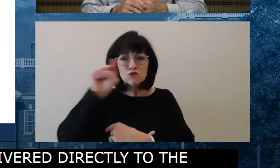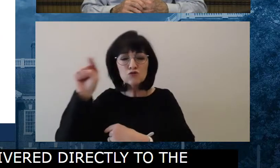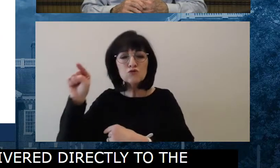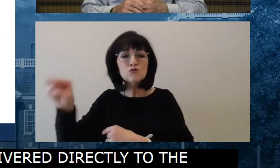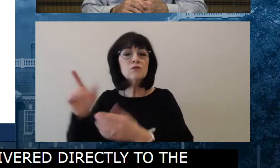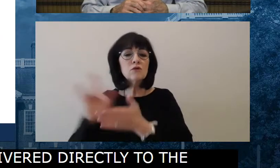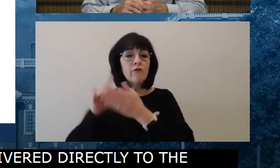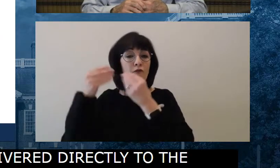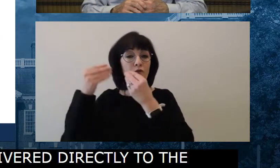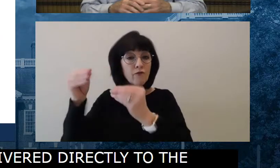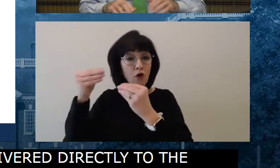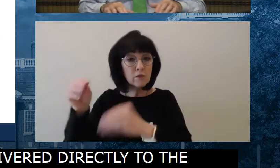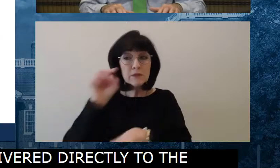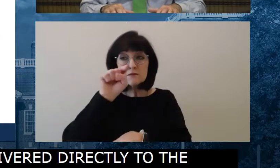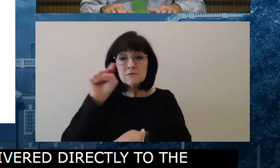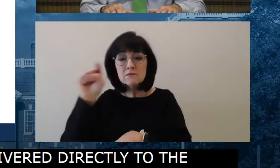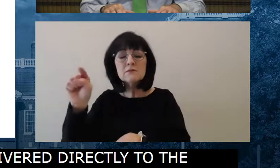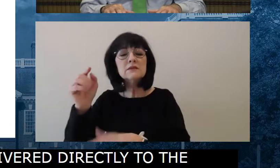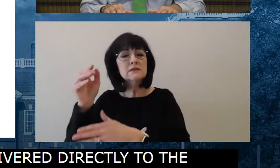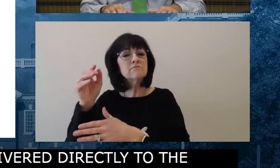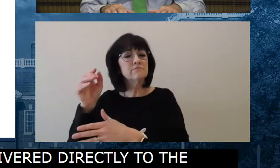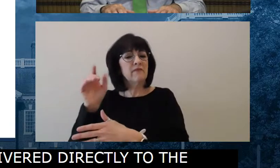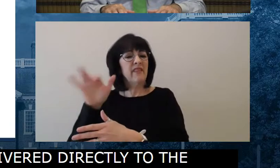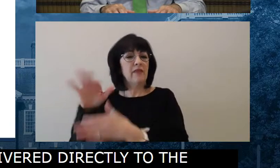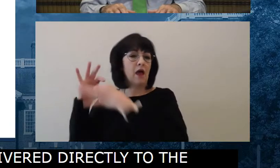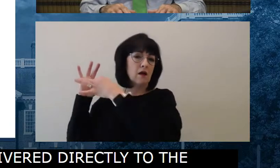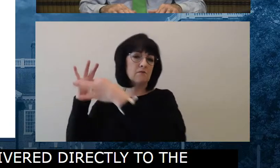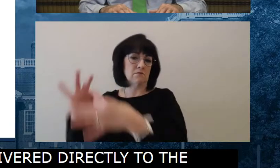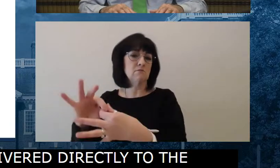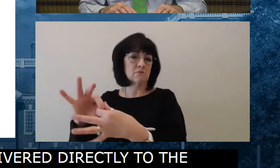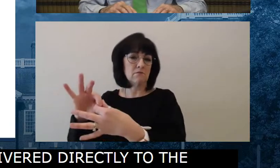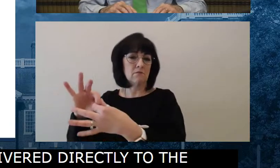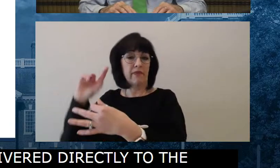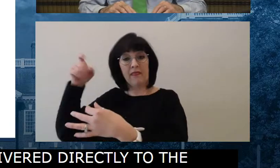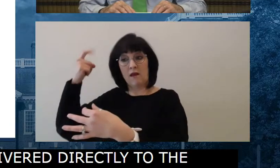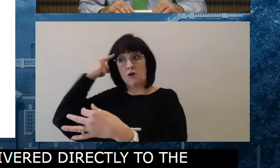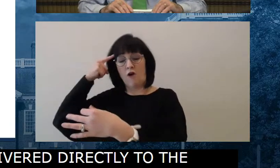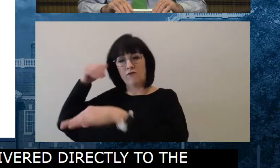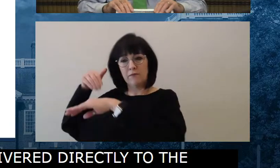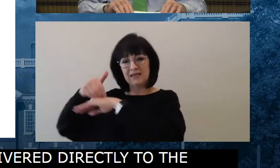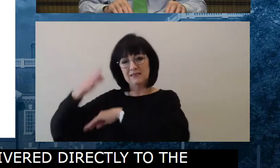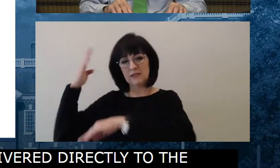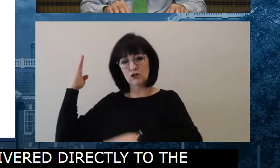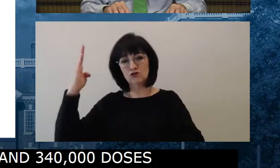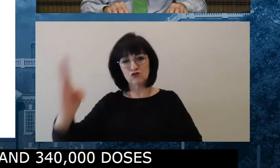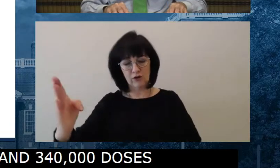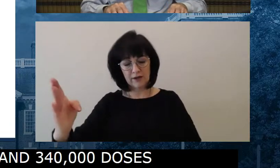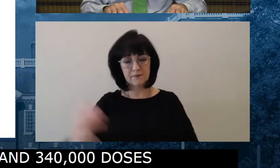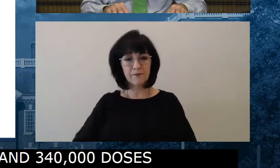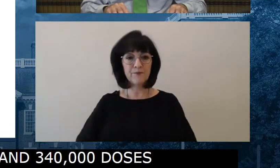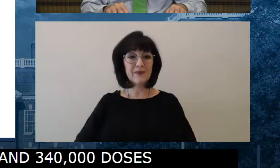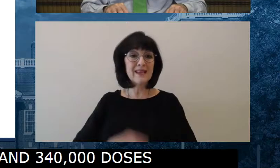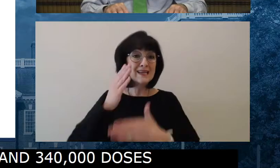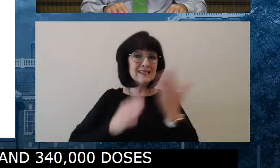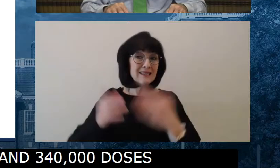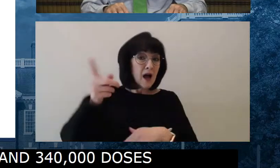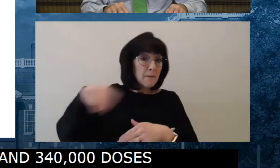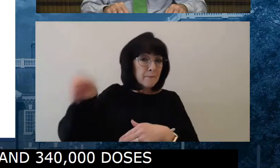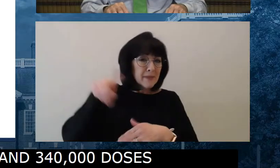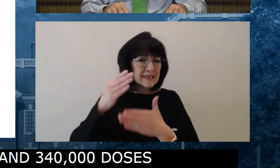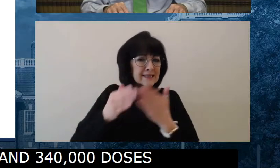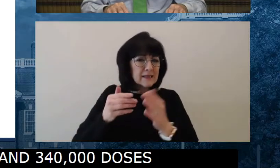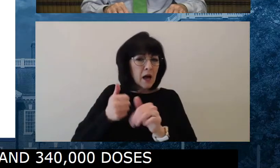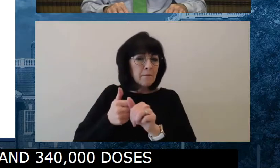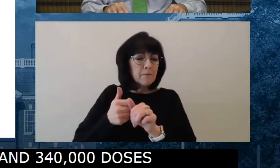and are waiting delivery there at the pharmacies. Some of that is reporting delay. And so our